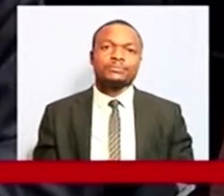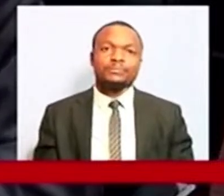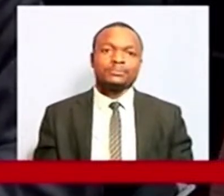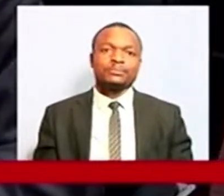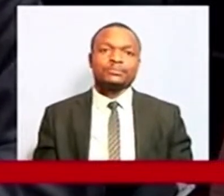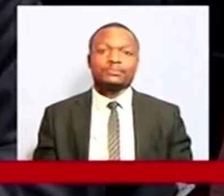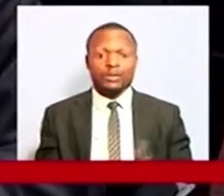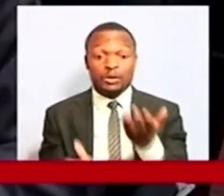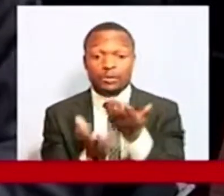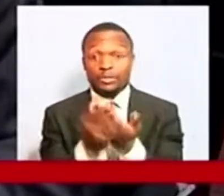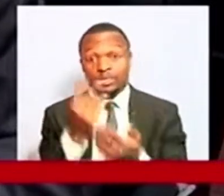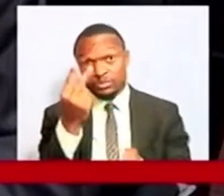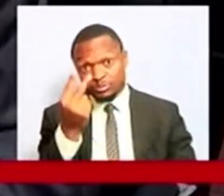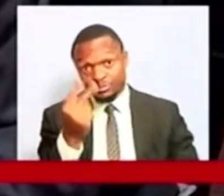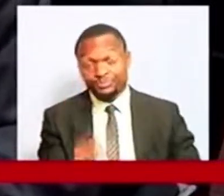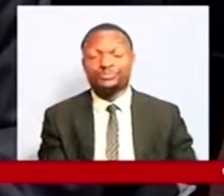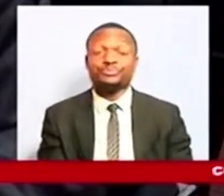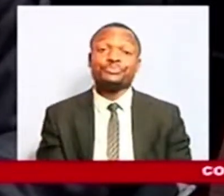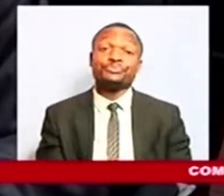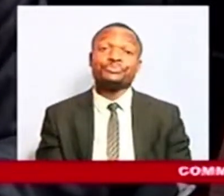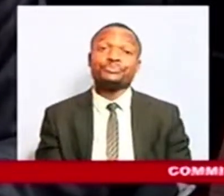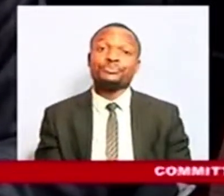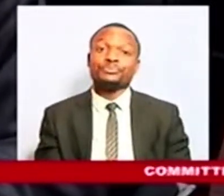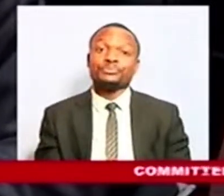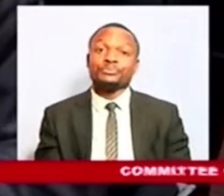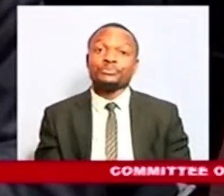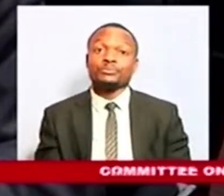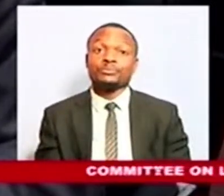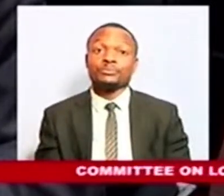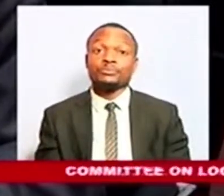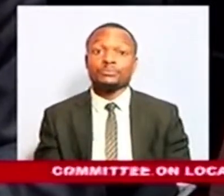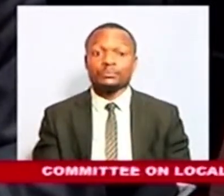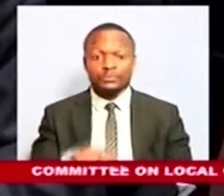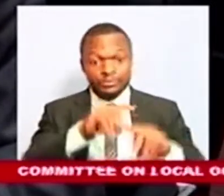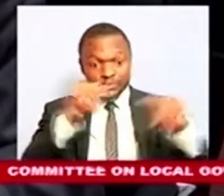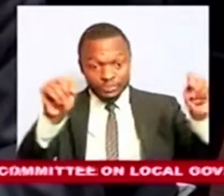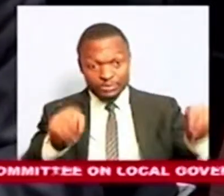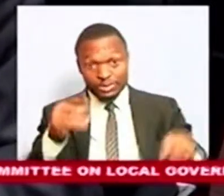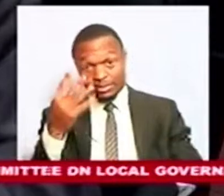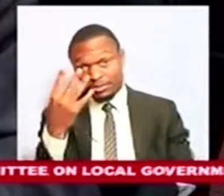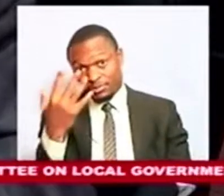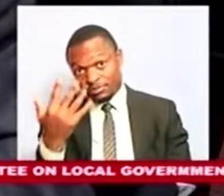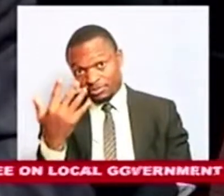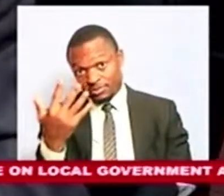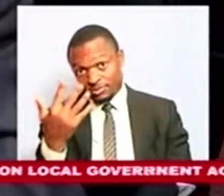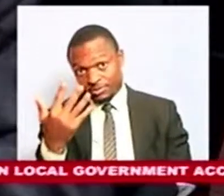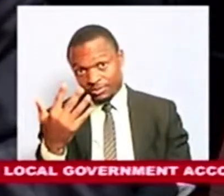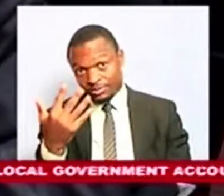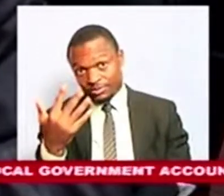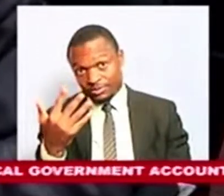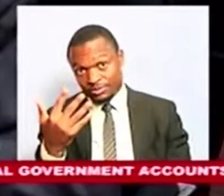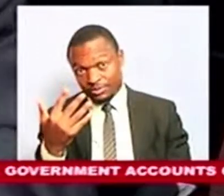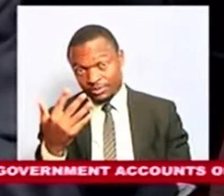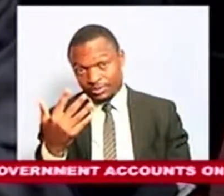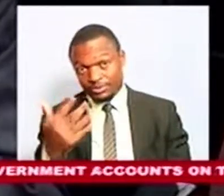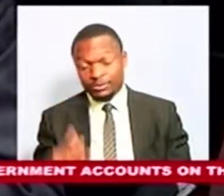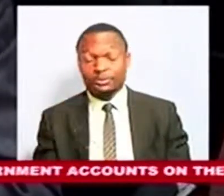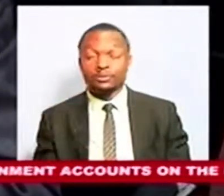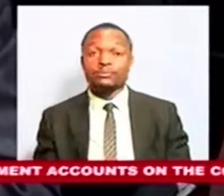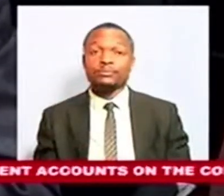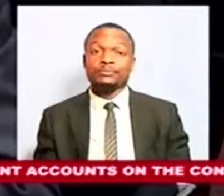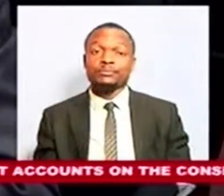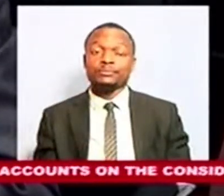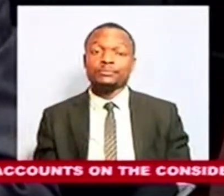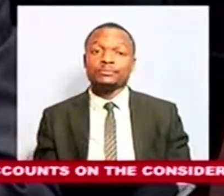On Appendix 2. So ledger number 5 from the ledger number 5, which is the